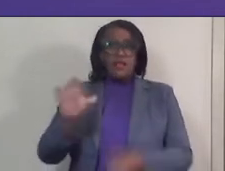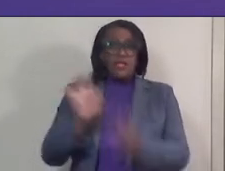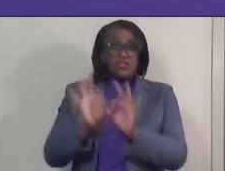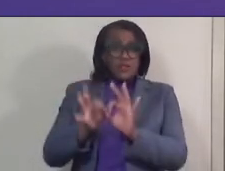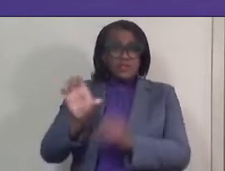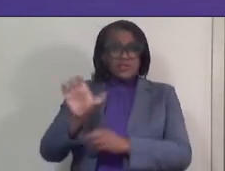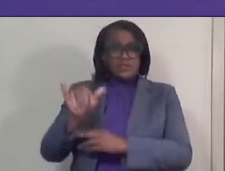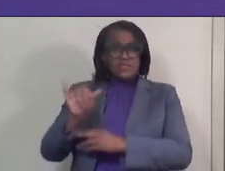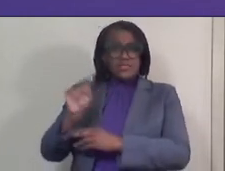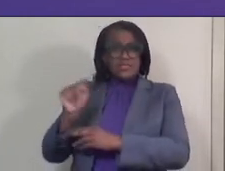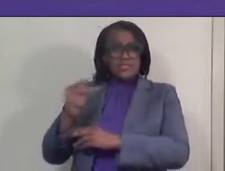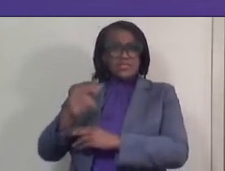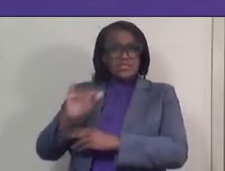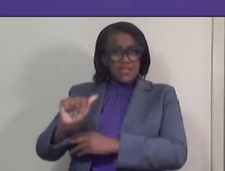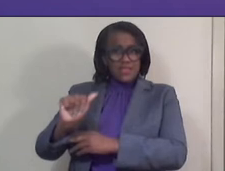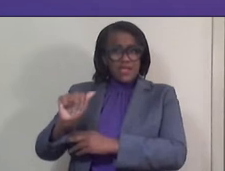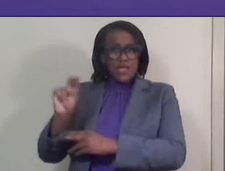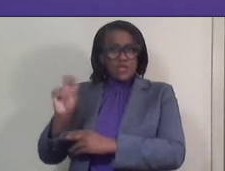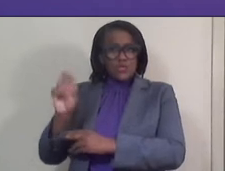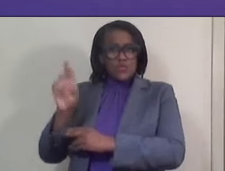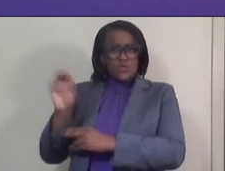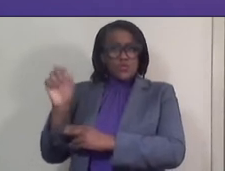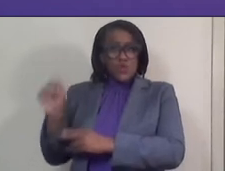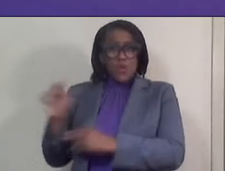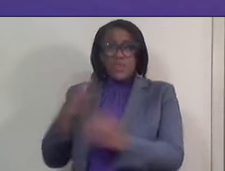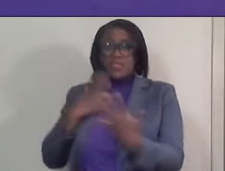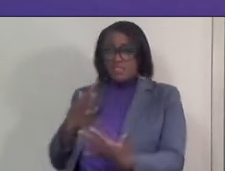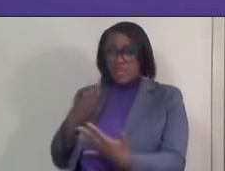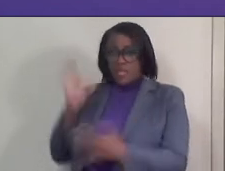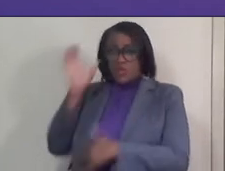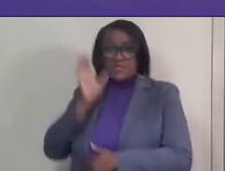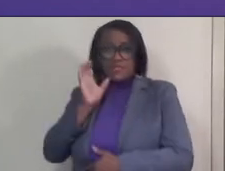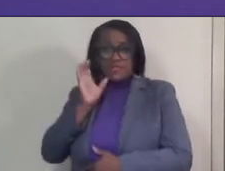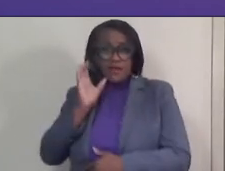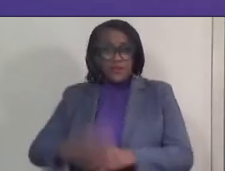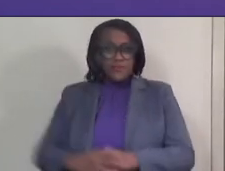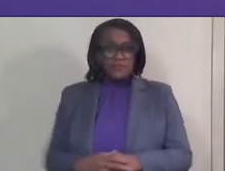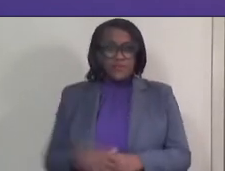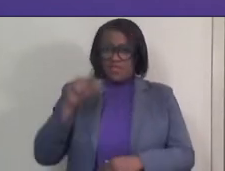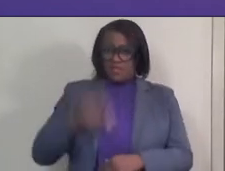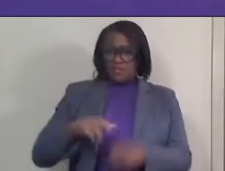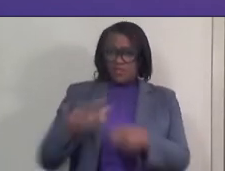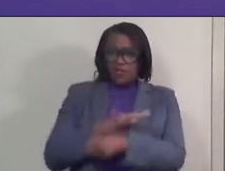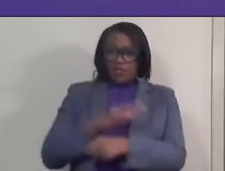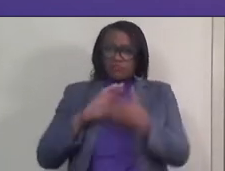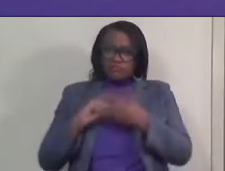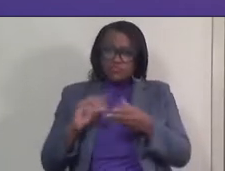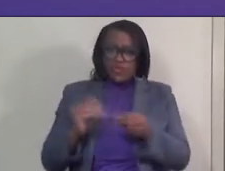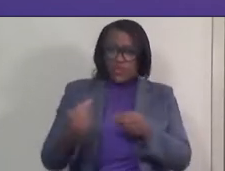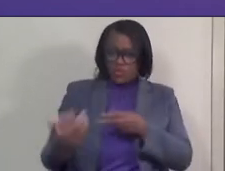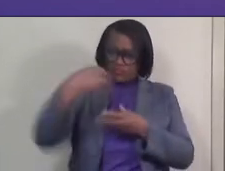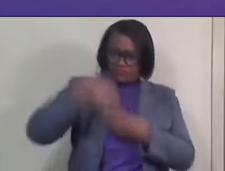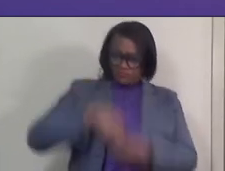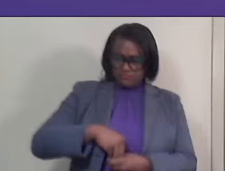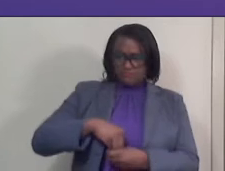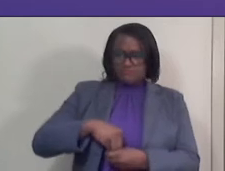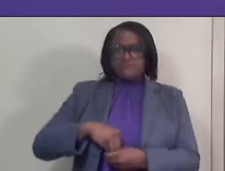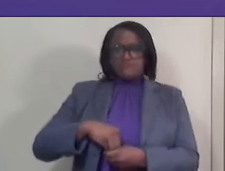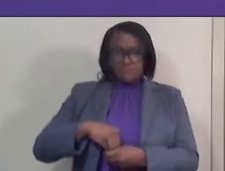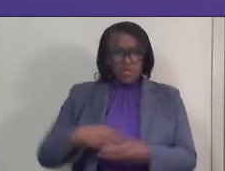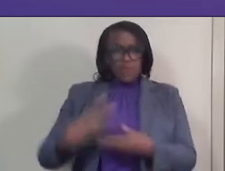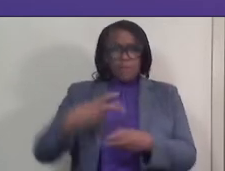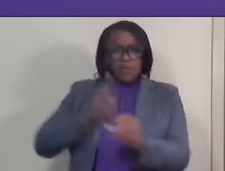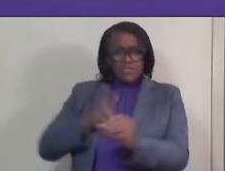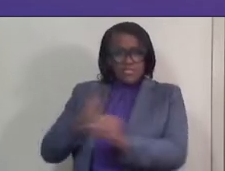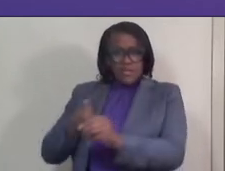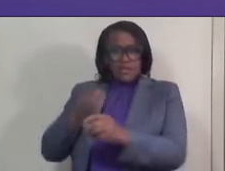Cynthia Norman. Thank you, Cynthia. This entire initiative that you've all stepped into by participating in one, two,